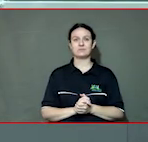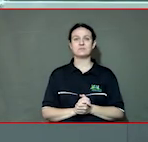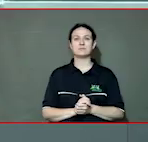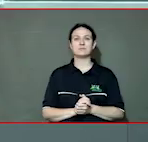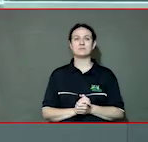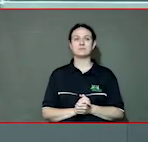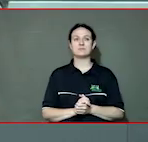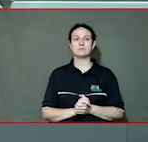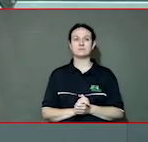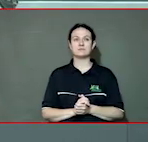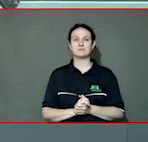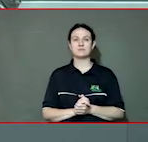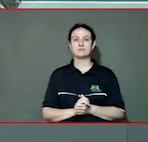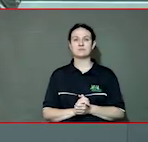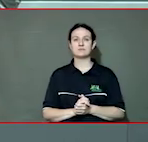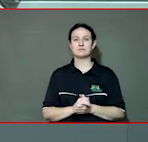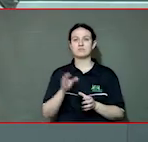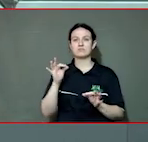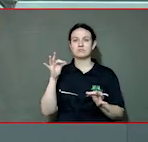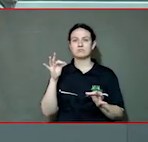Okay, I know, yes.